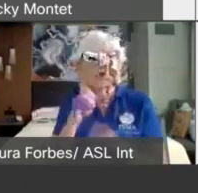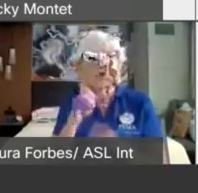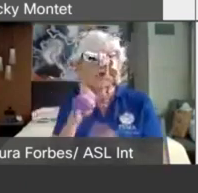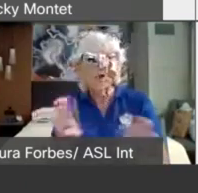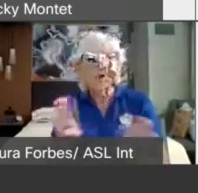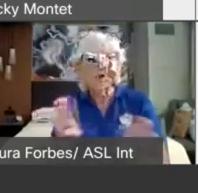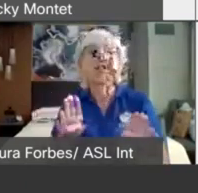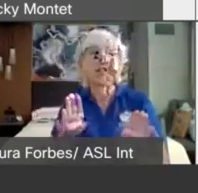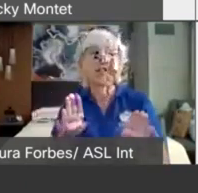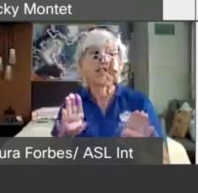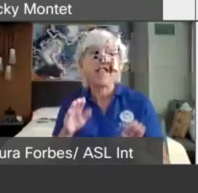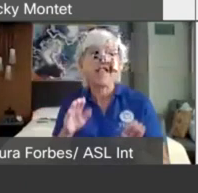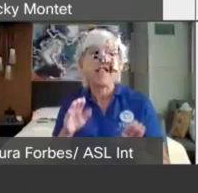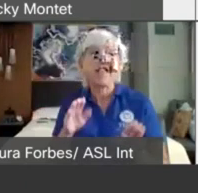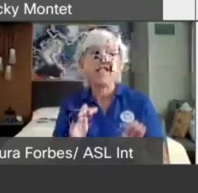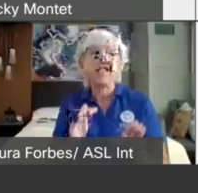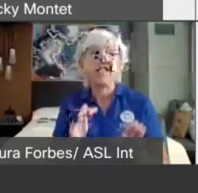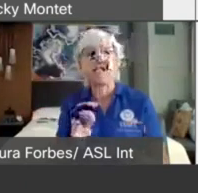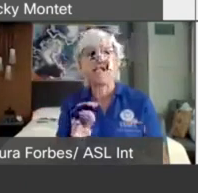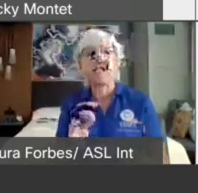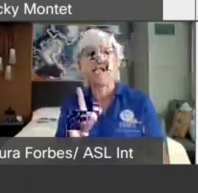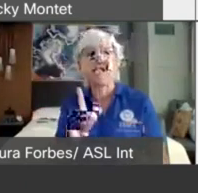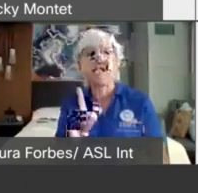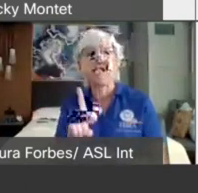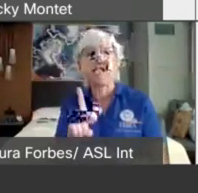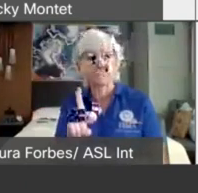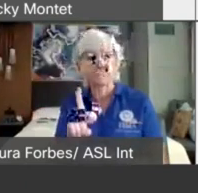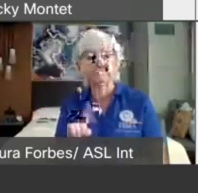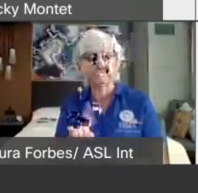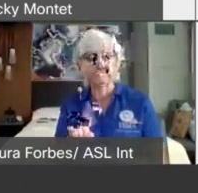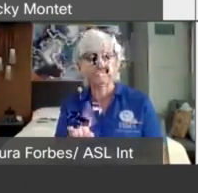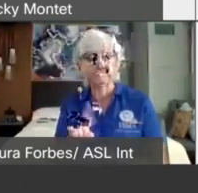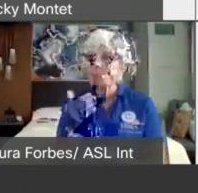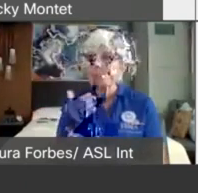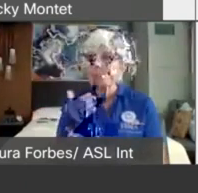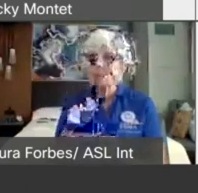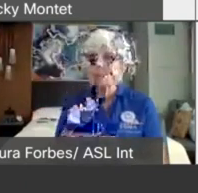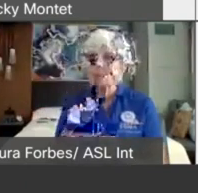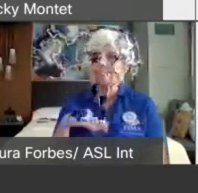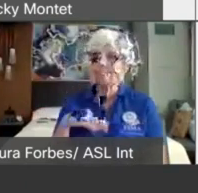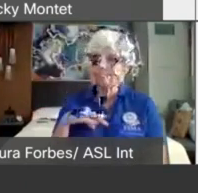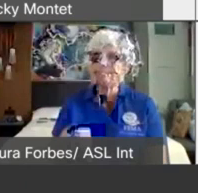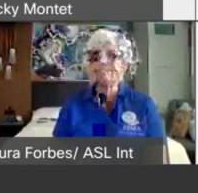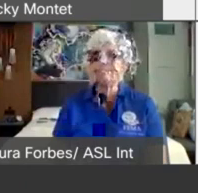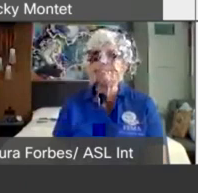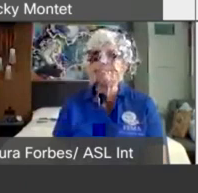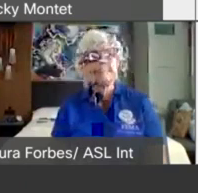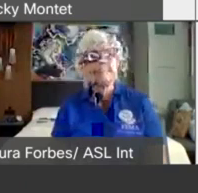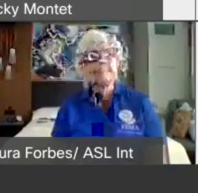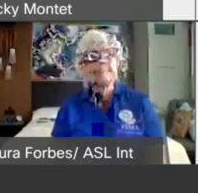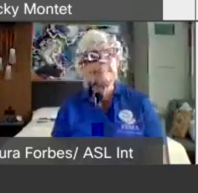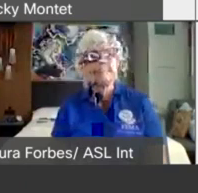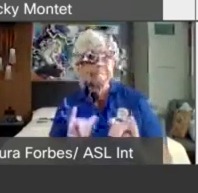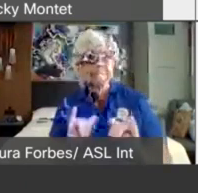Okay, thank you. That was very, very helpful. And before, we're still going to continue to